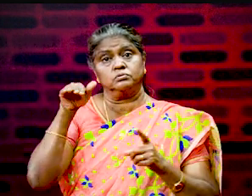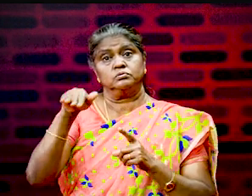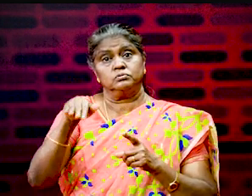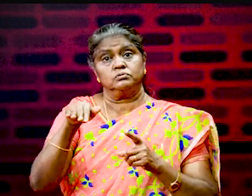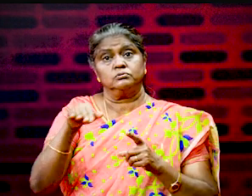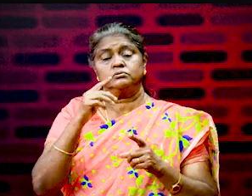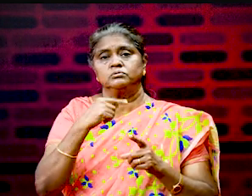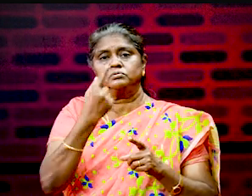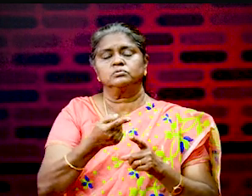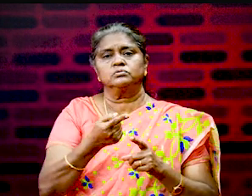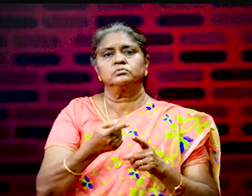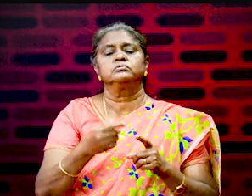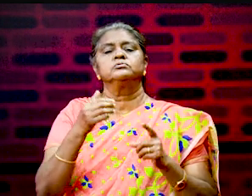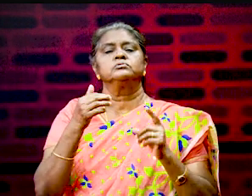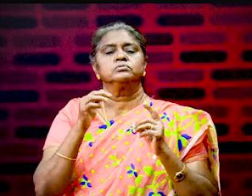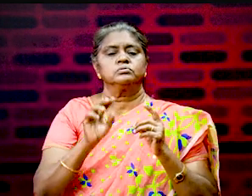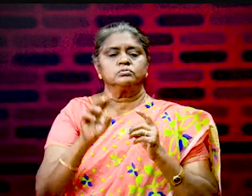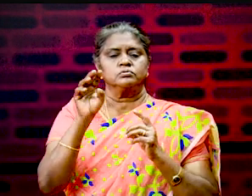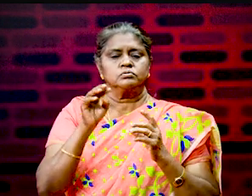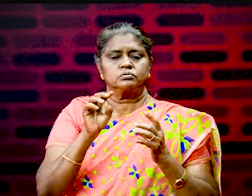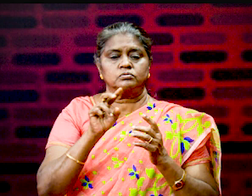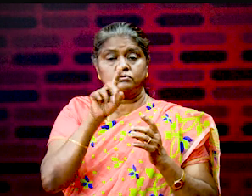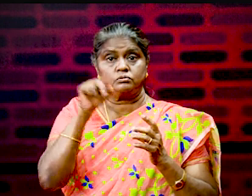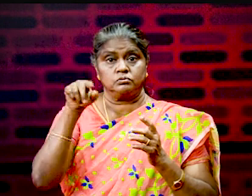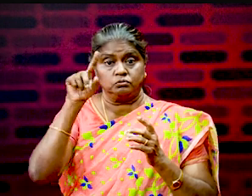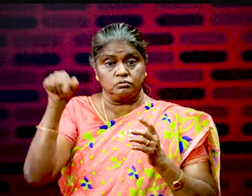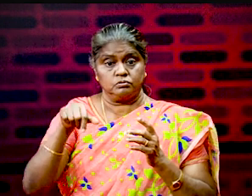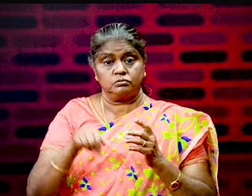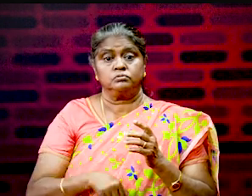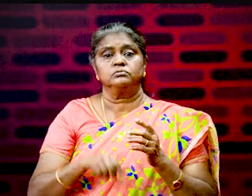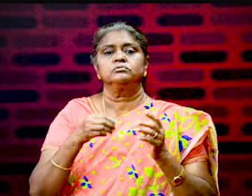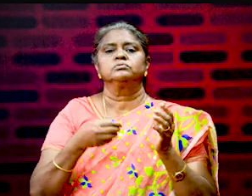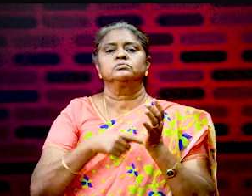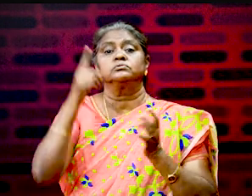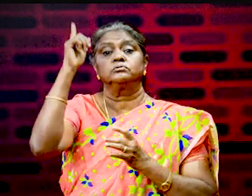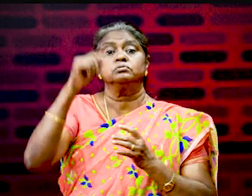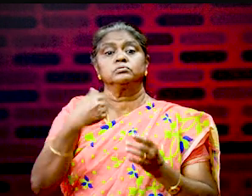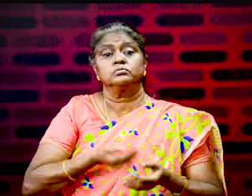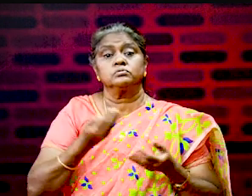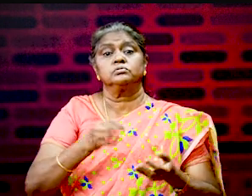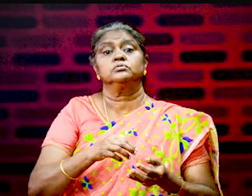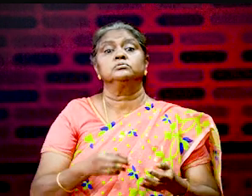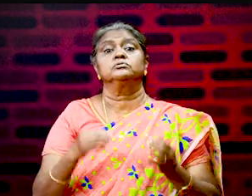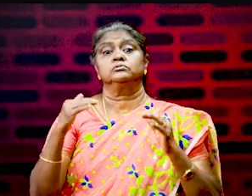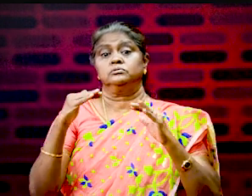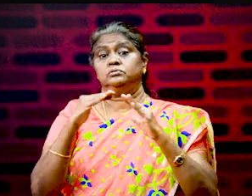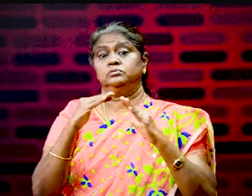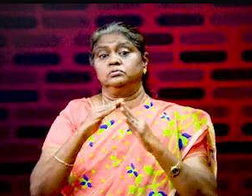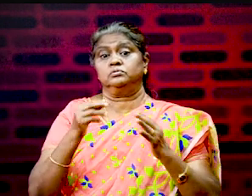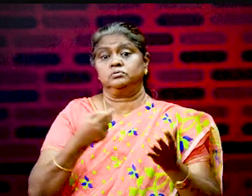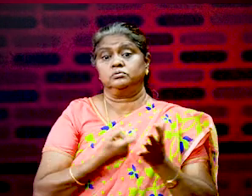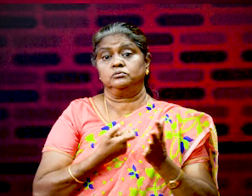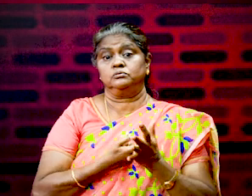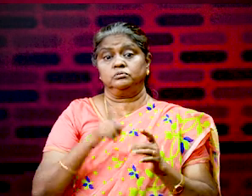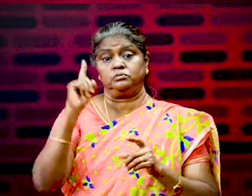the glory of the house of David and the glory of the inhabitants of Jerusalem shall not become greater than that of